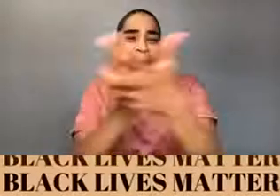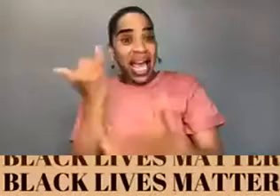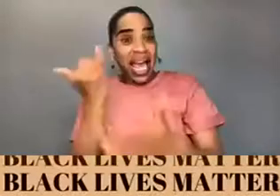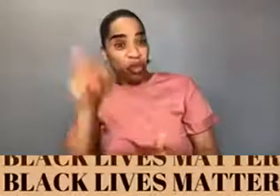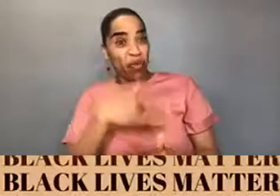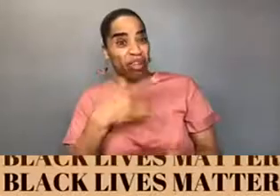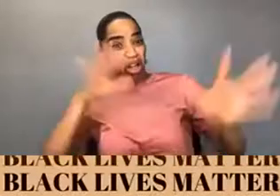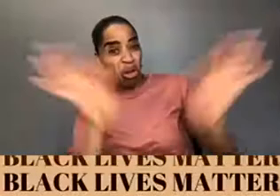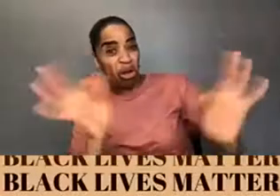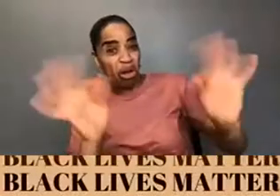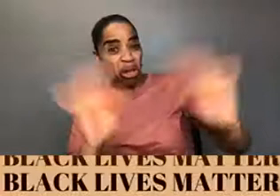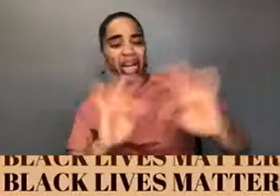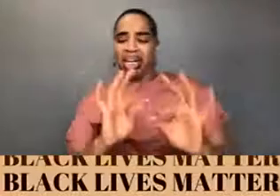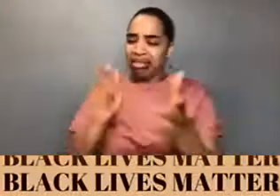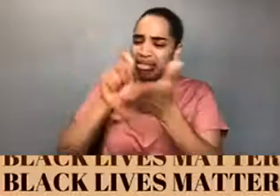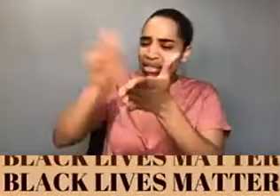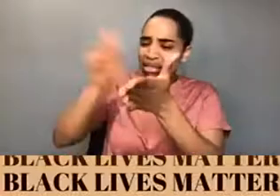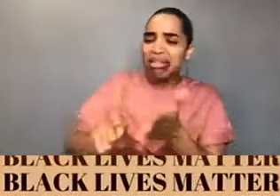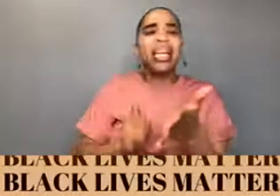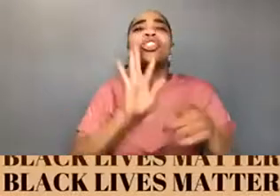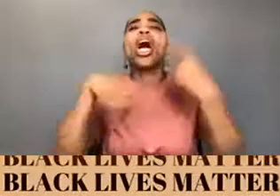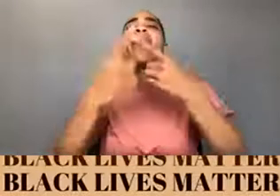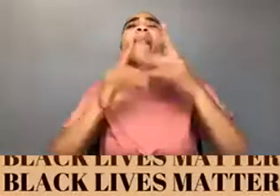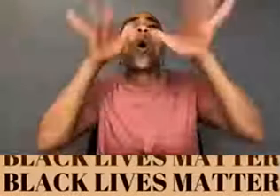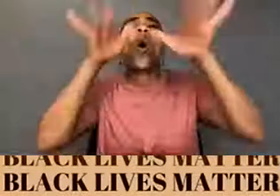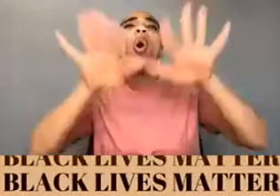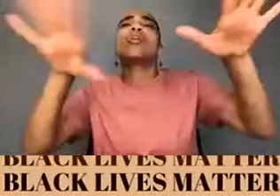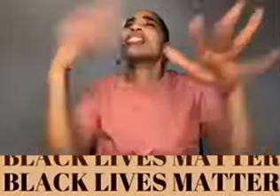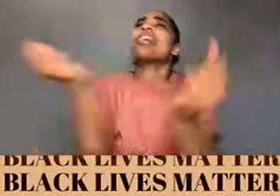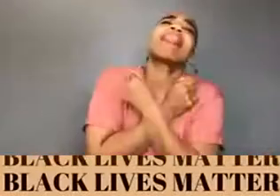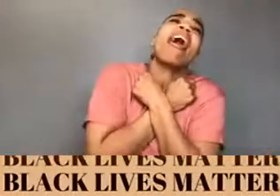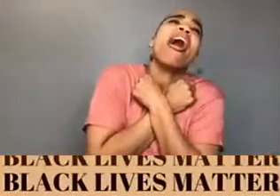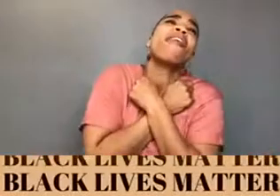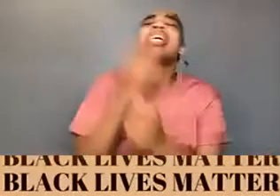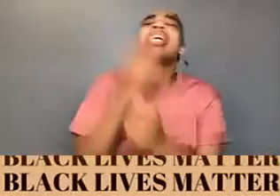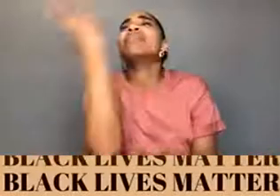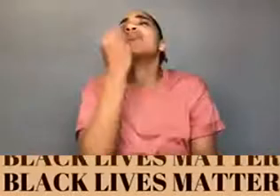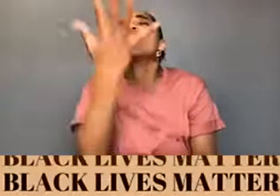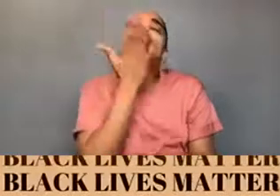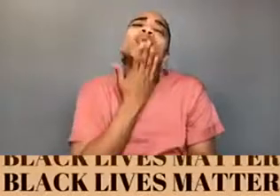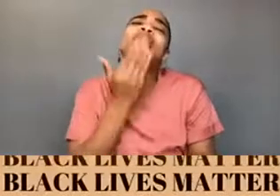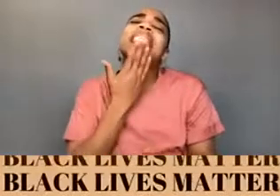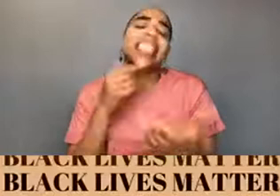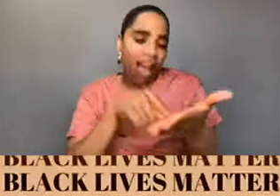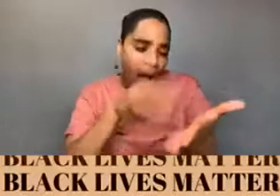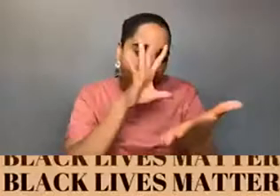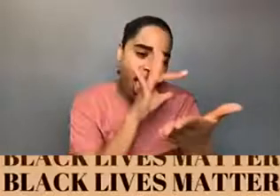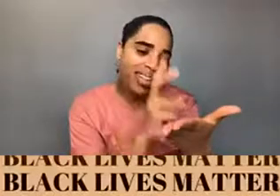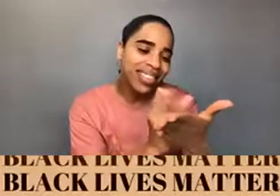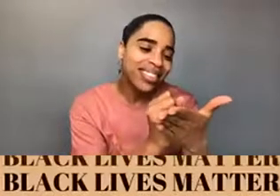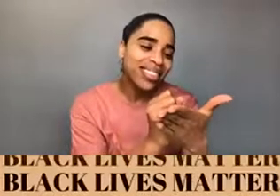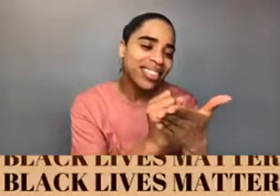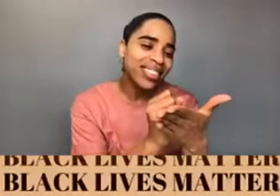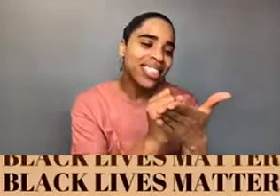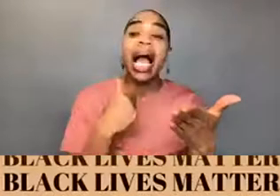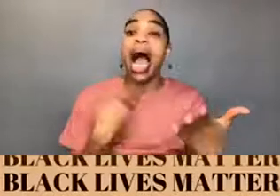want my metaphors and similes to part oceans, rivers, and seas. I want to write love poems so sweet that the ink on the paper attracts honeybees. I